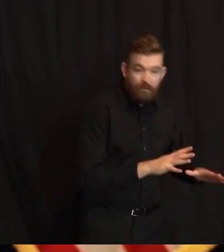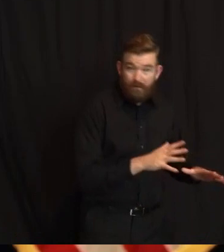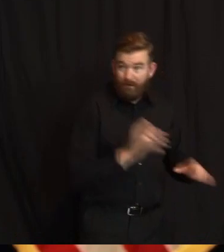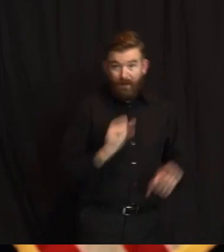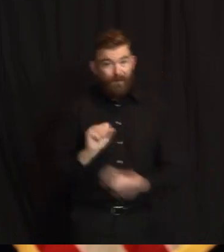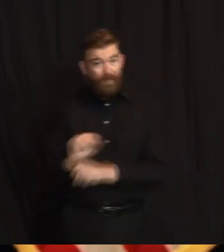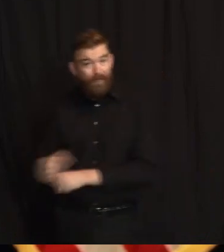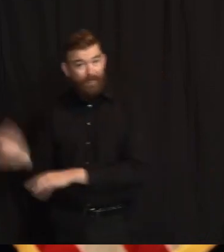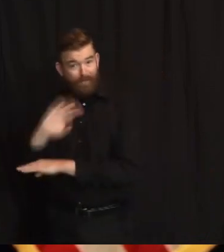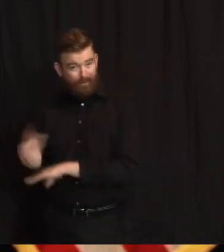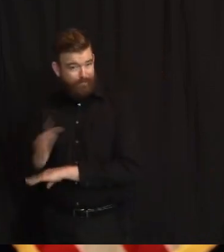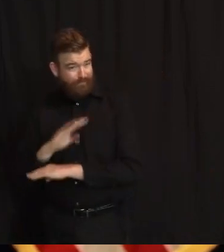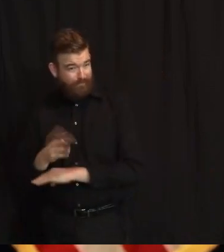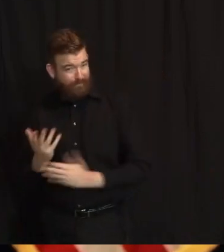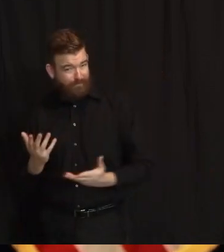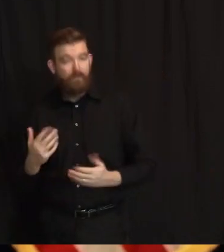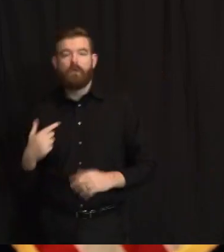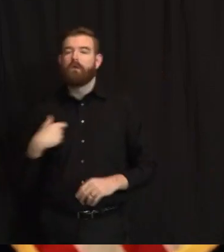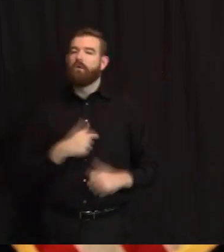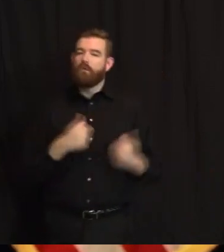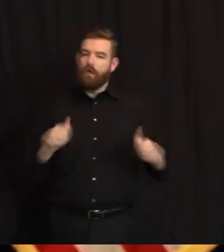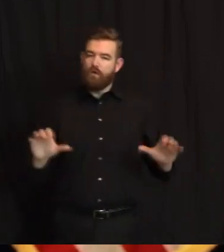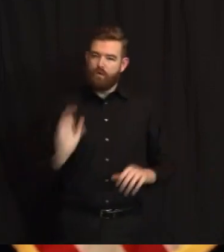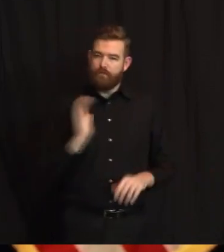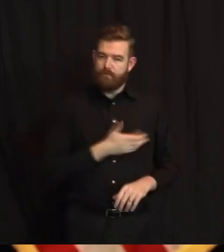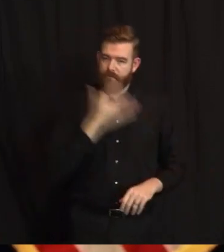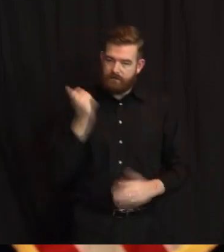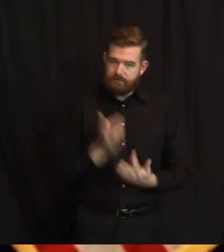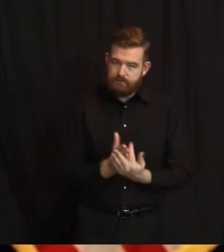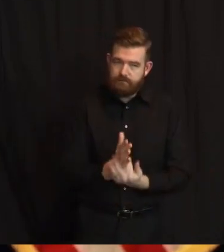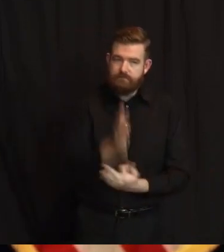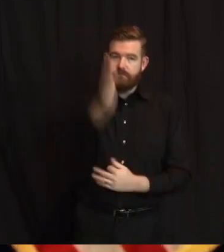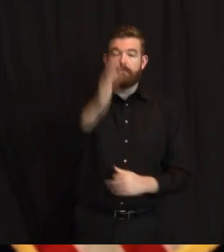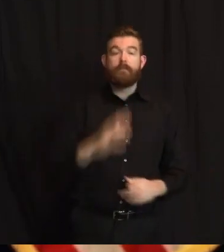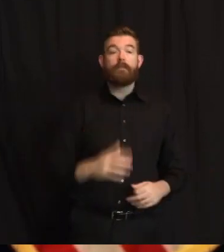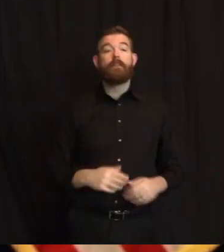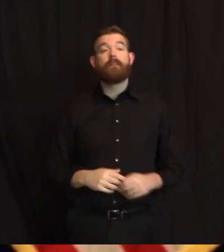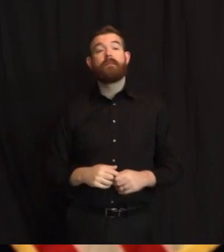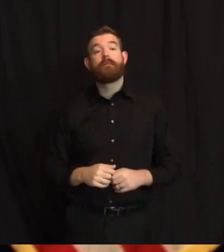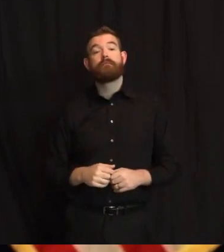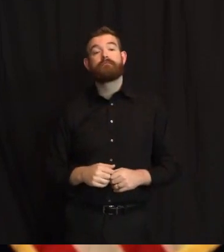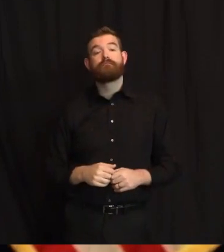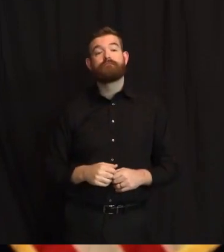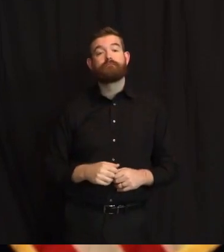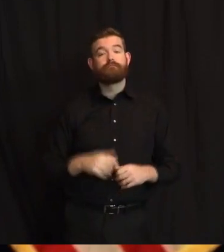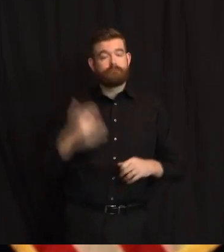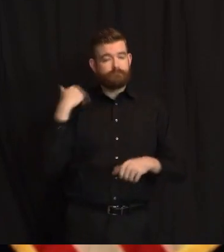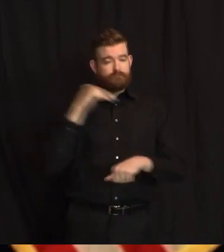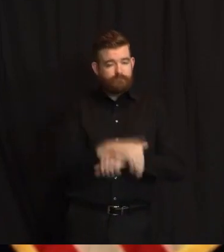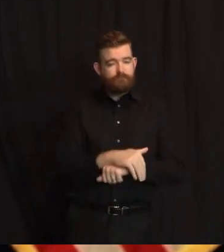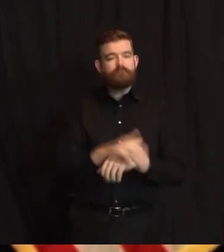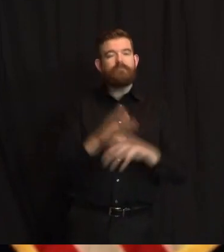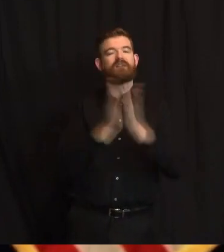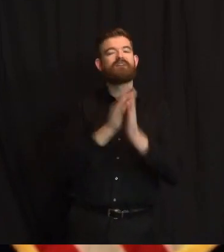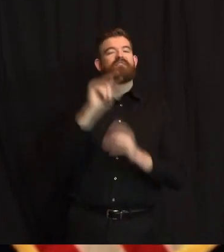our best to find our way through this. I was on Ask the Governor last night. The overwhelming amount of questions from folks were related